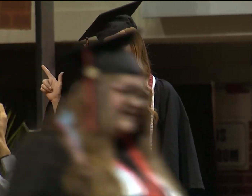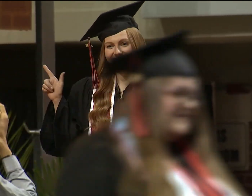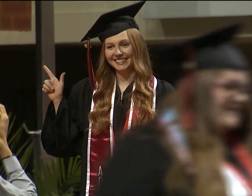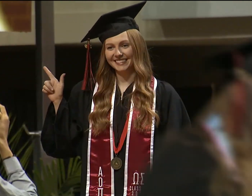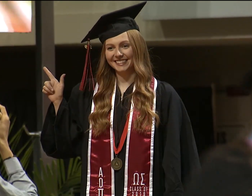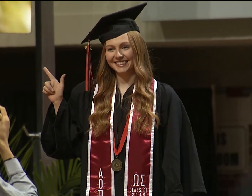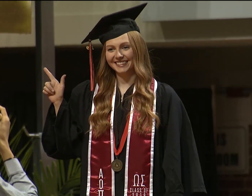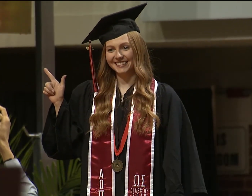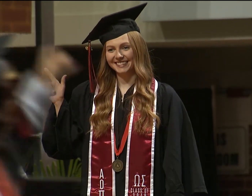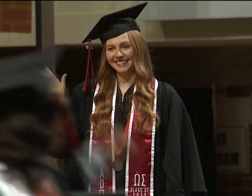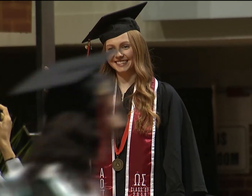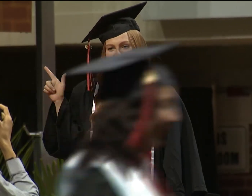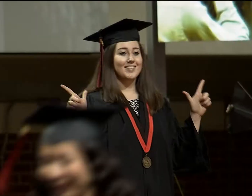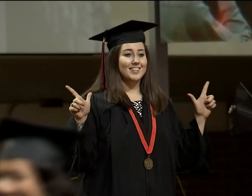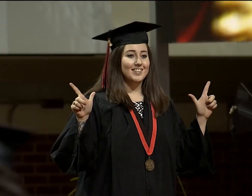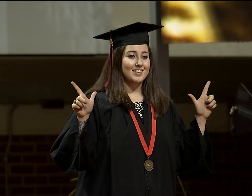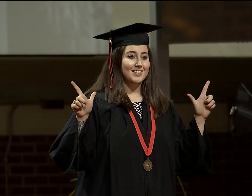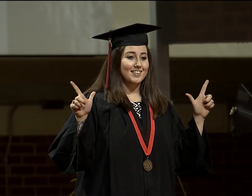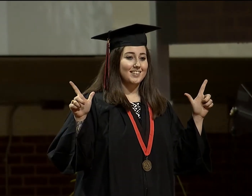Zaxley Martin.